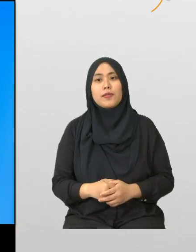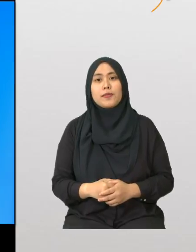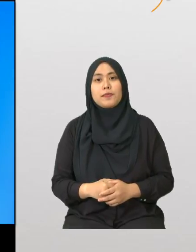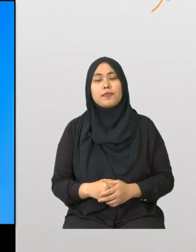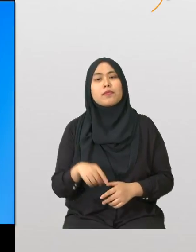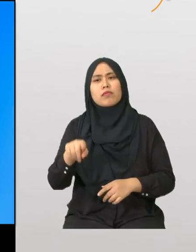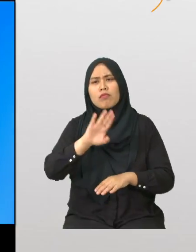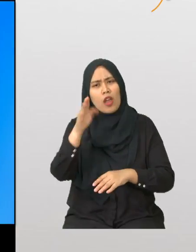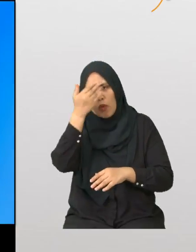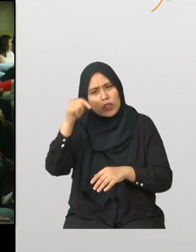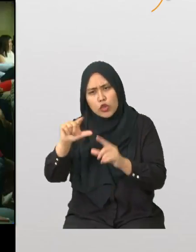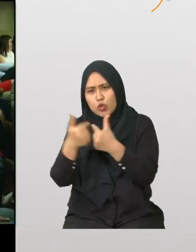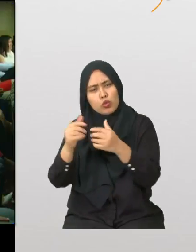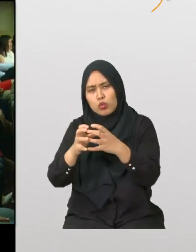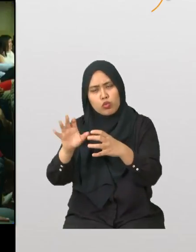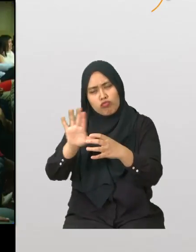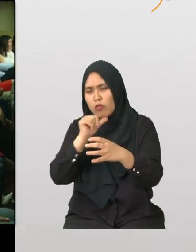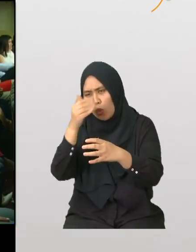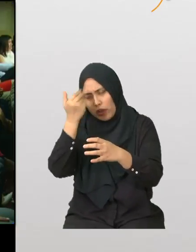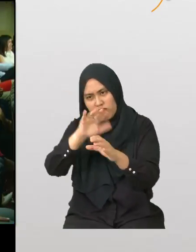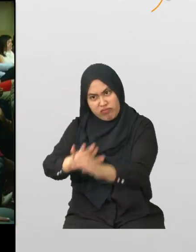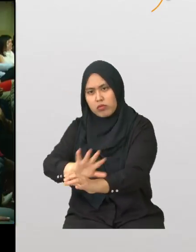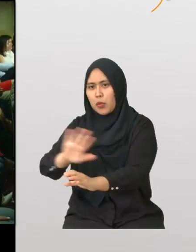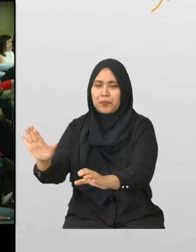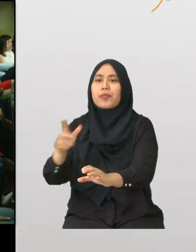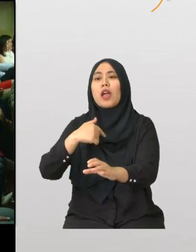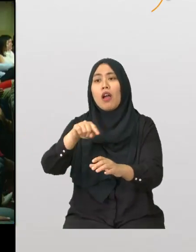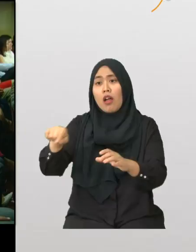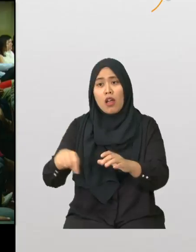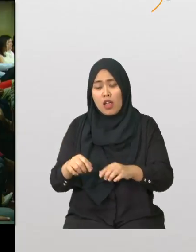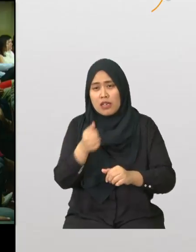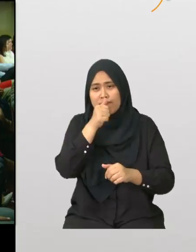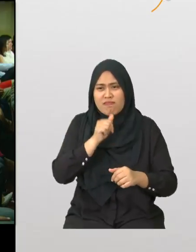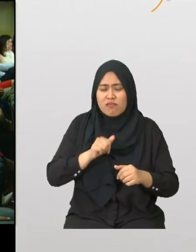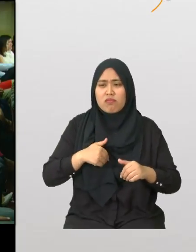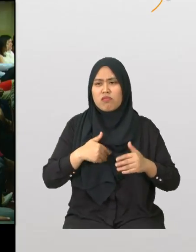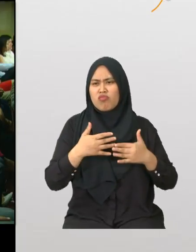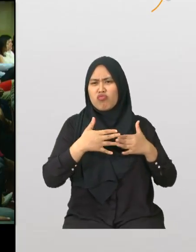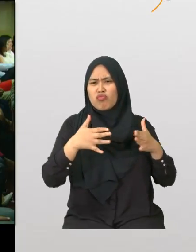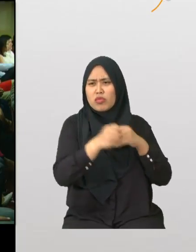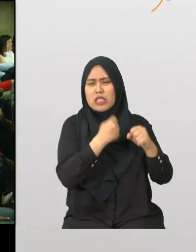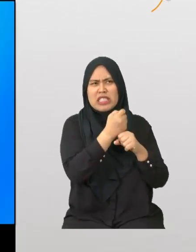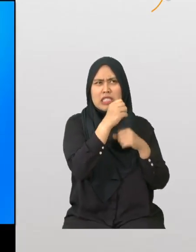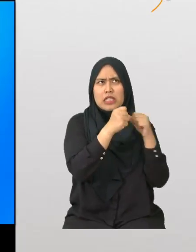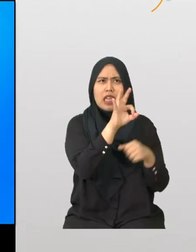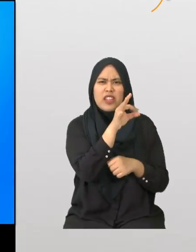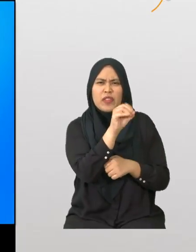We have not forgotten this group. They lived through the tumultuous years of the 50s and the early 60s.